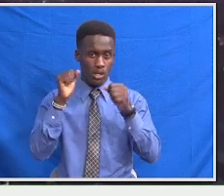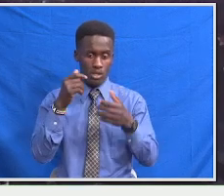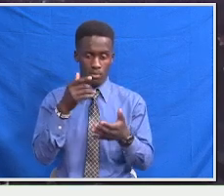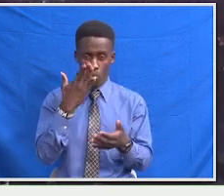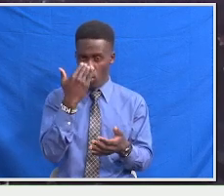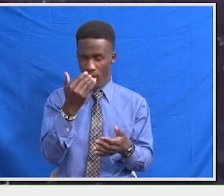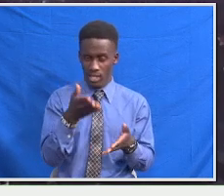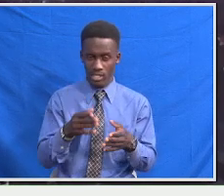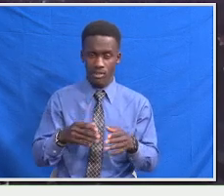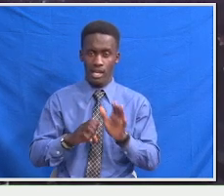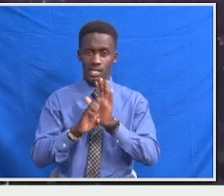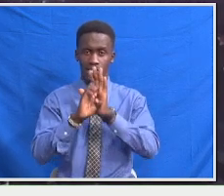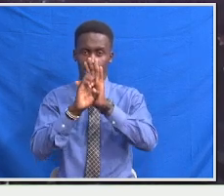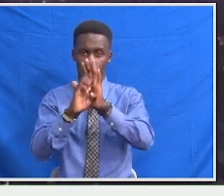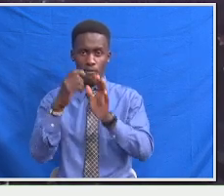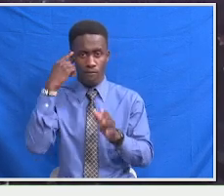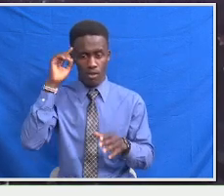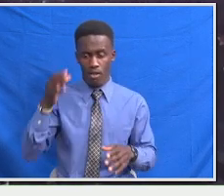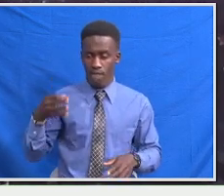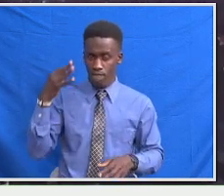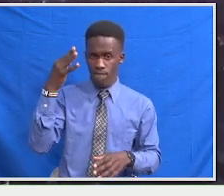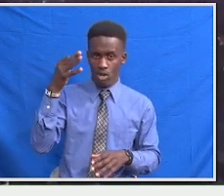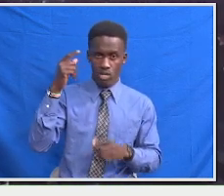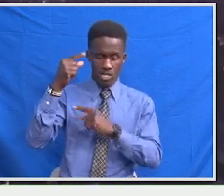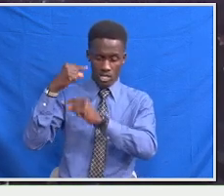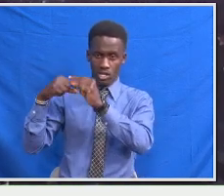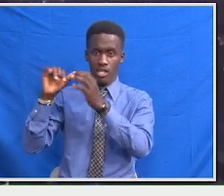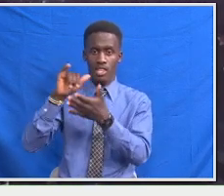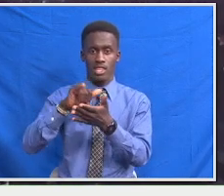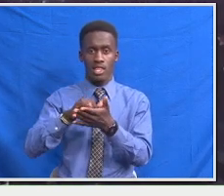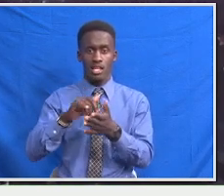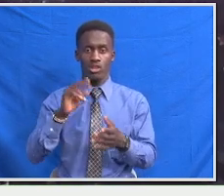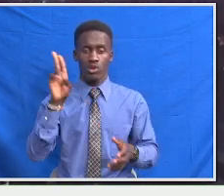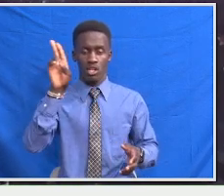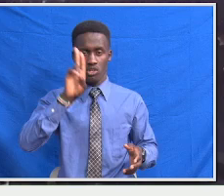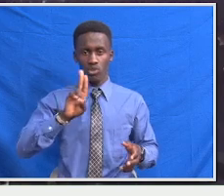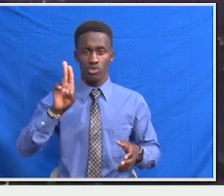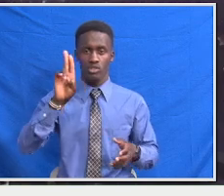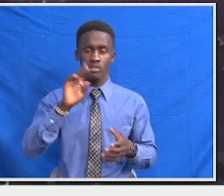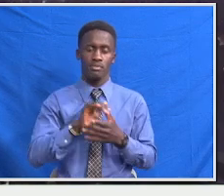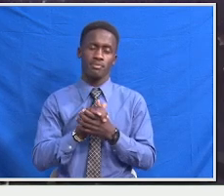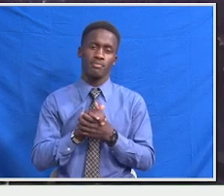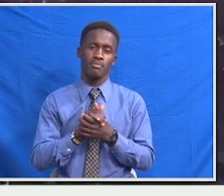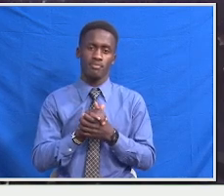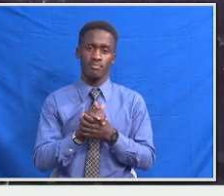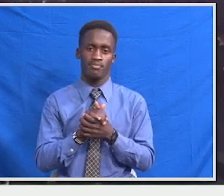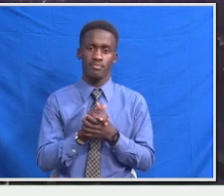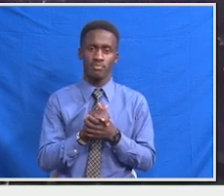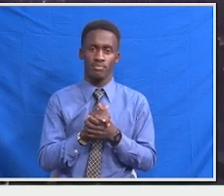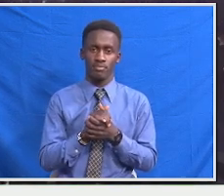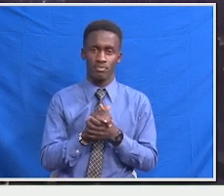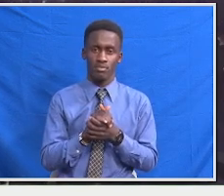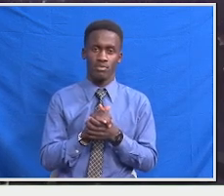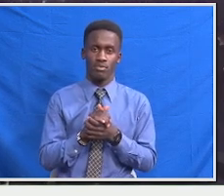be the example, will be the template that future generations and perhaps even future crises similar to this will be handled. Once again,